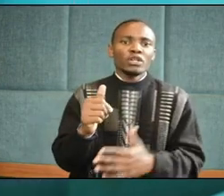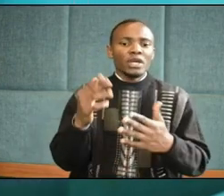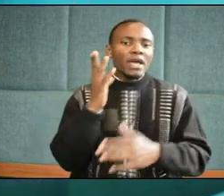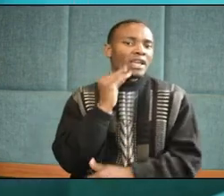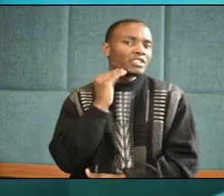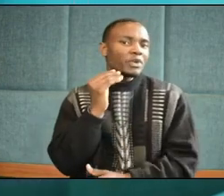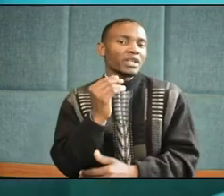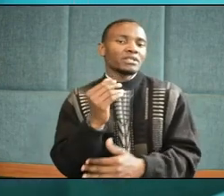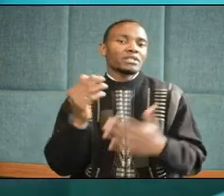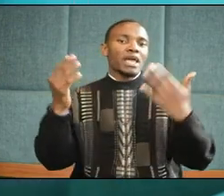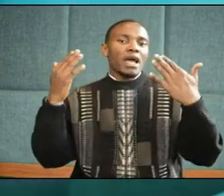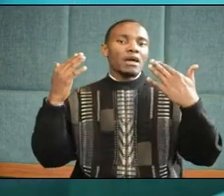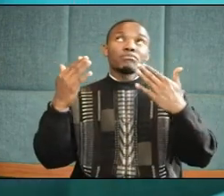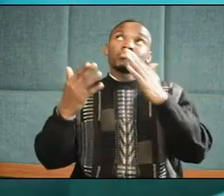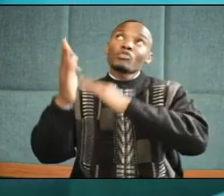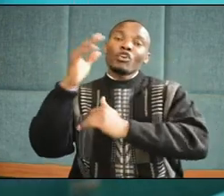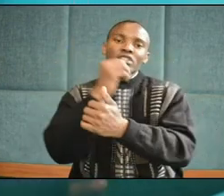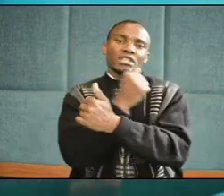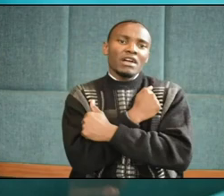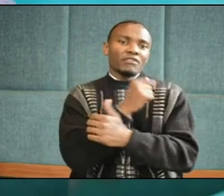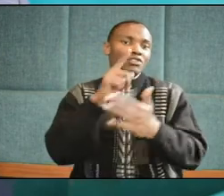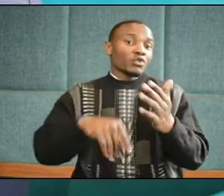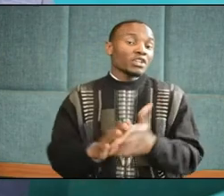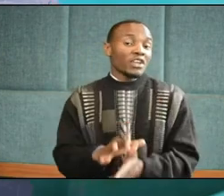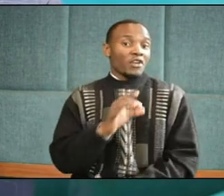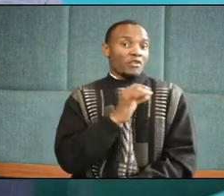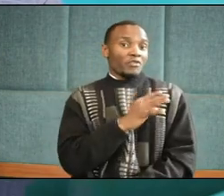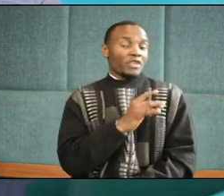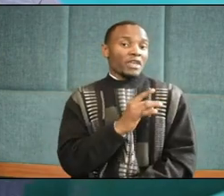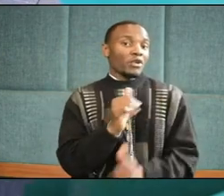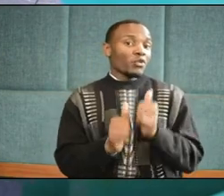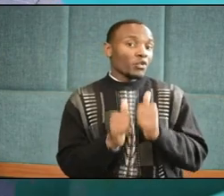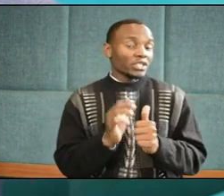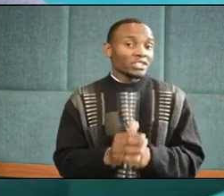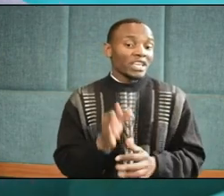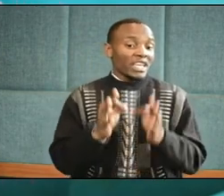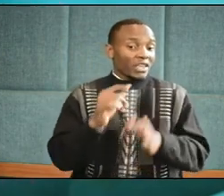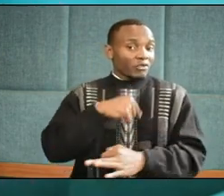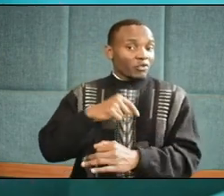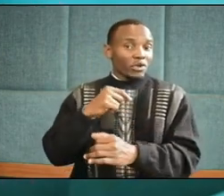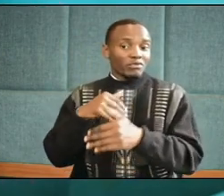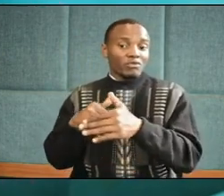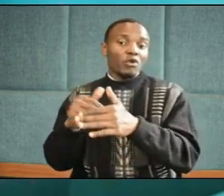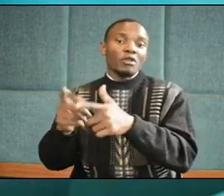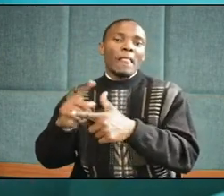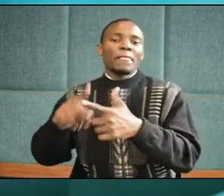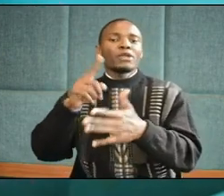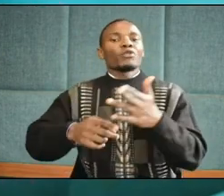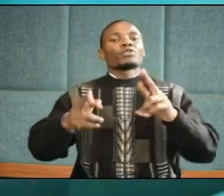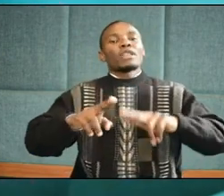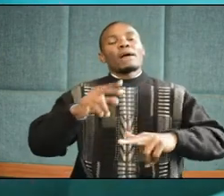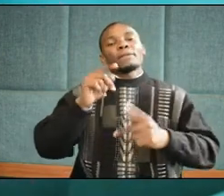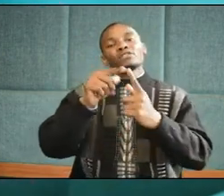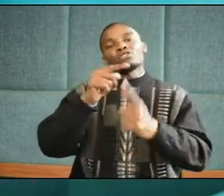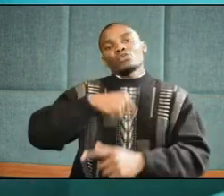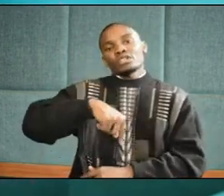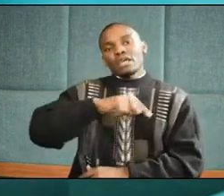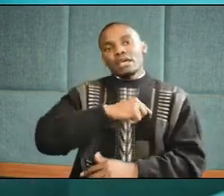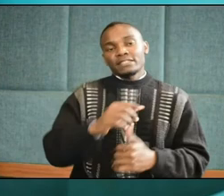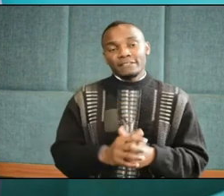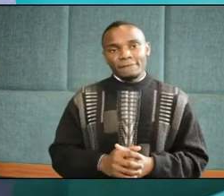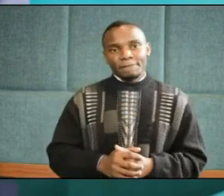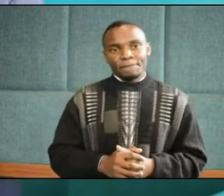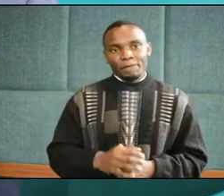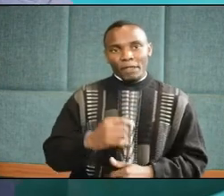fear that if we do it, what will happen to us? I want to allay this fear